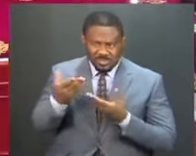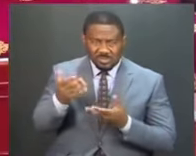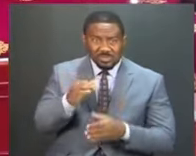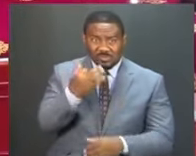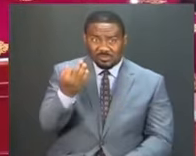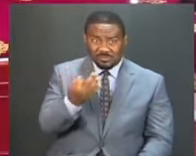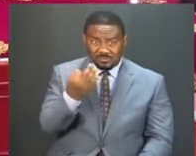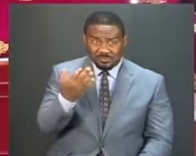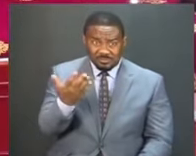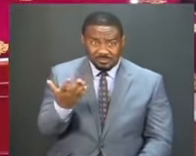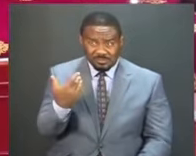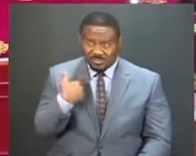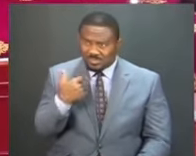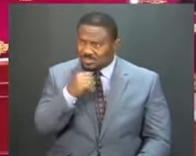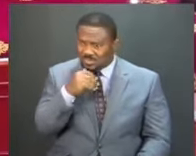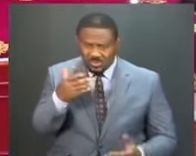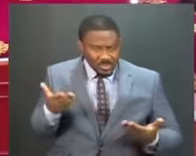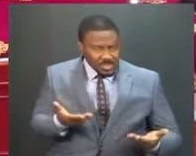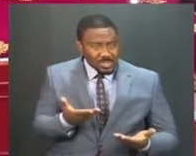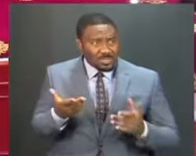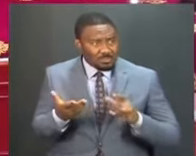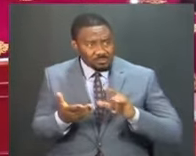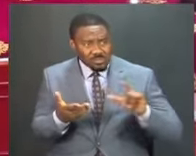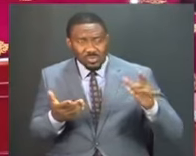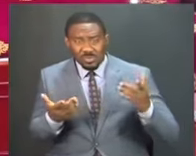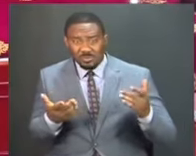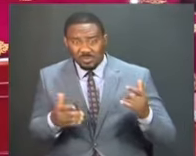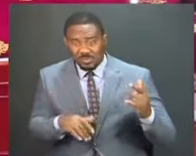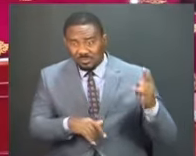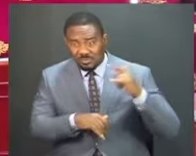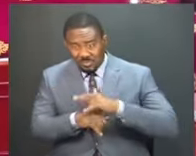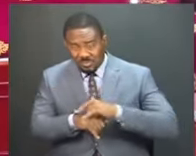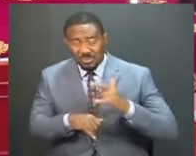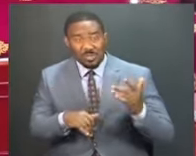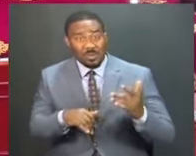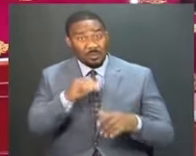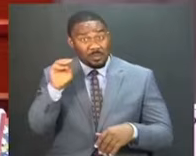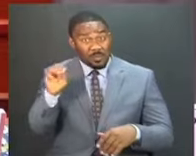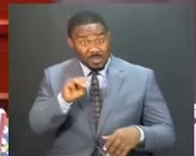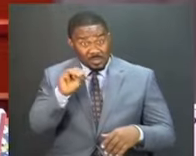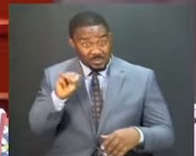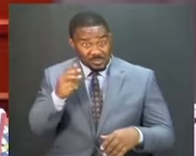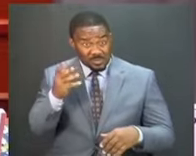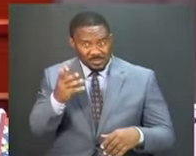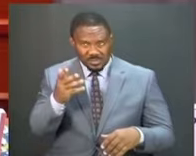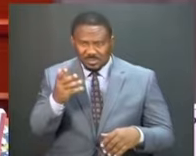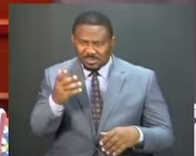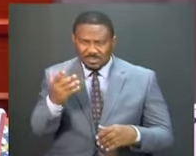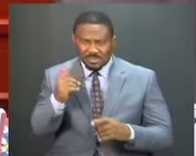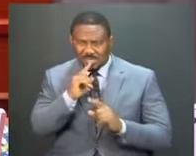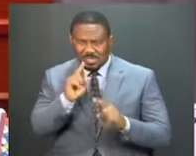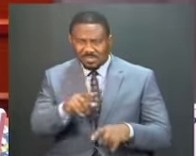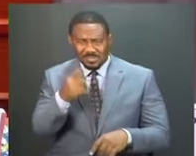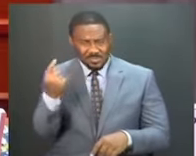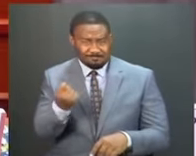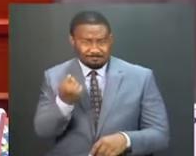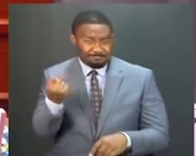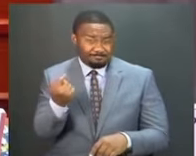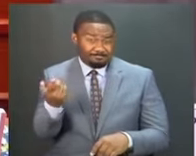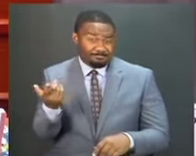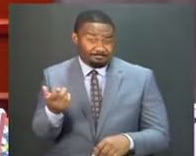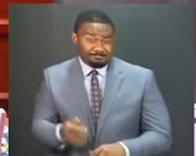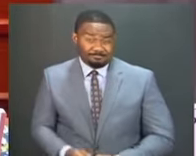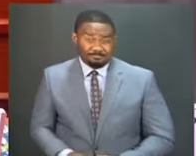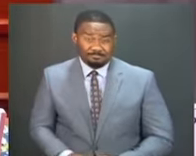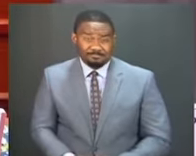consider the fact that I was not in the country and arriving on Monday, and I'm expected to come on Tuesday to answer. And in fact, I